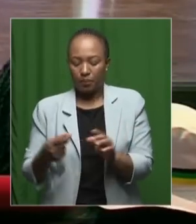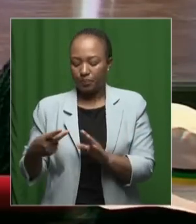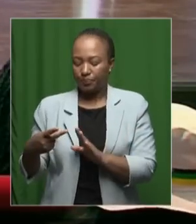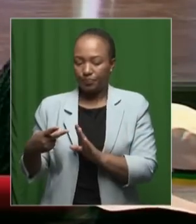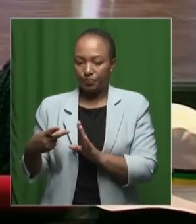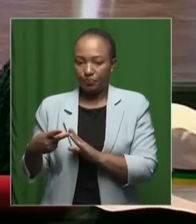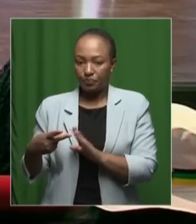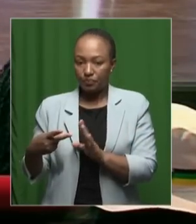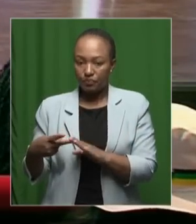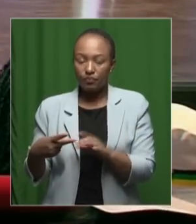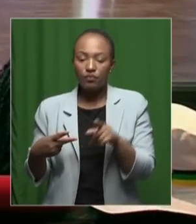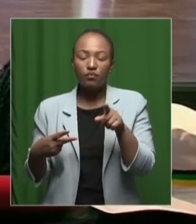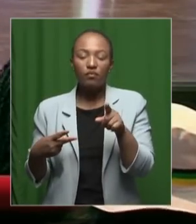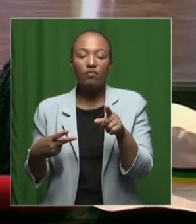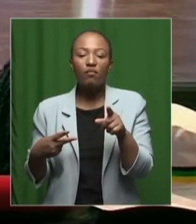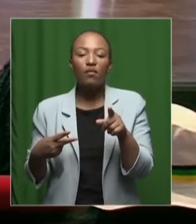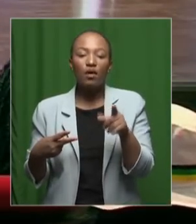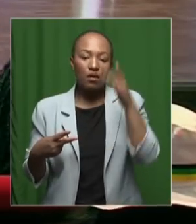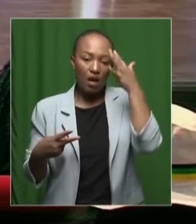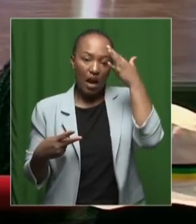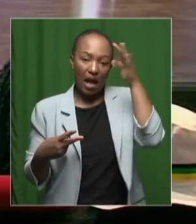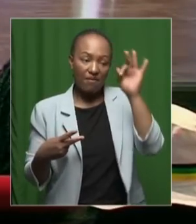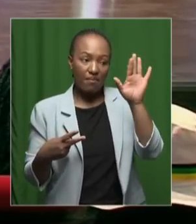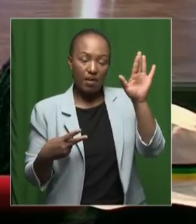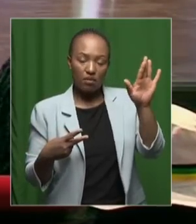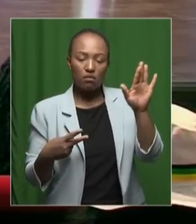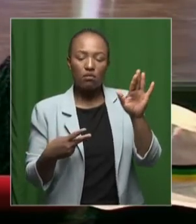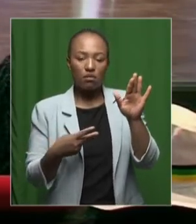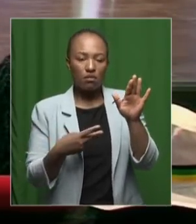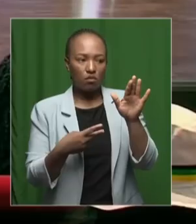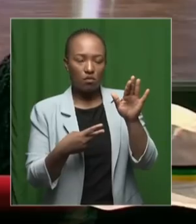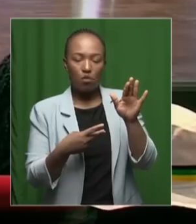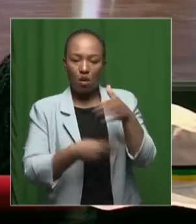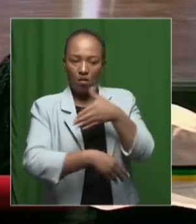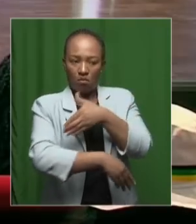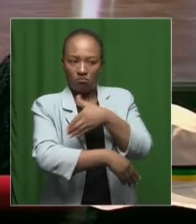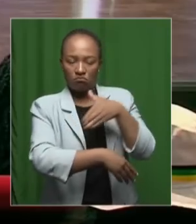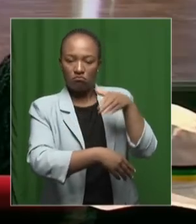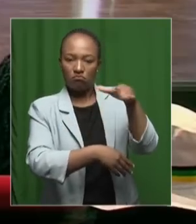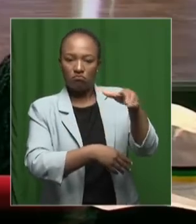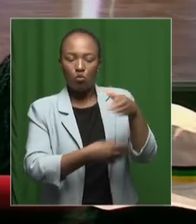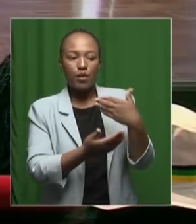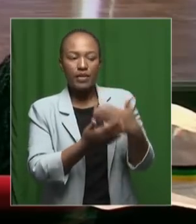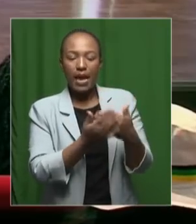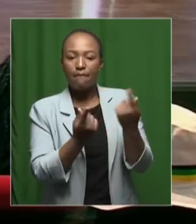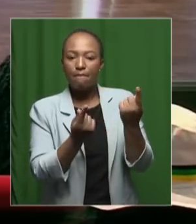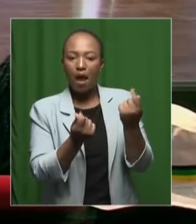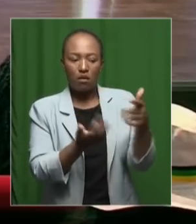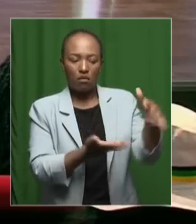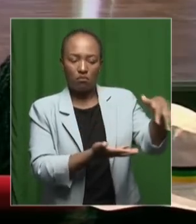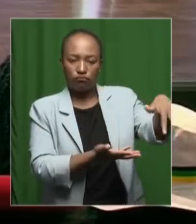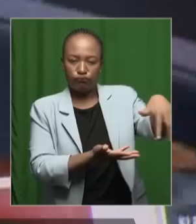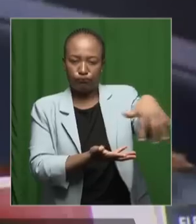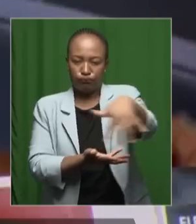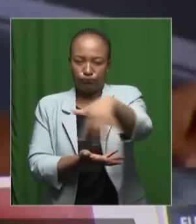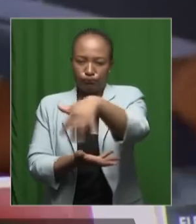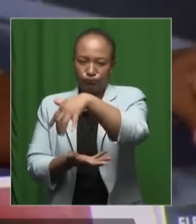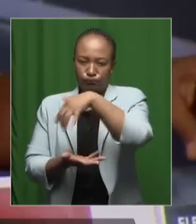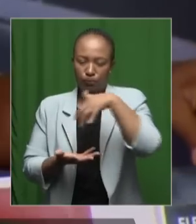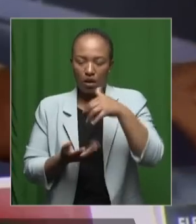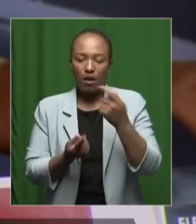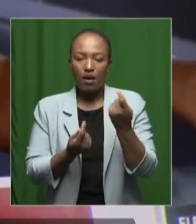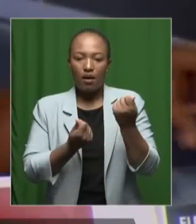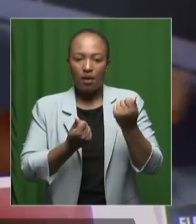we'll capacitate the state to collect the revenues. Right now, you have municipalities that go